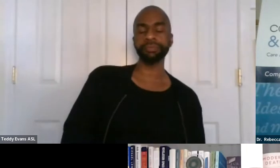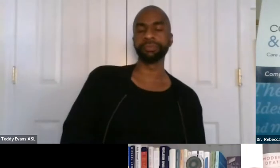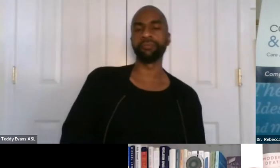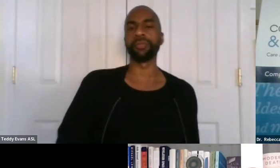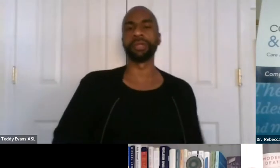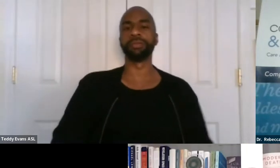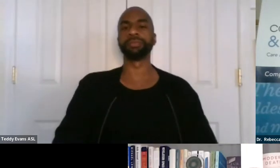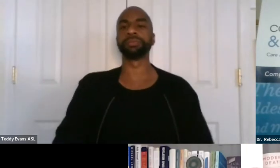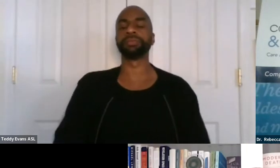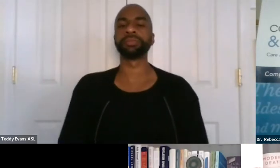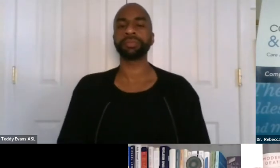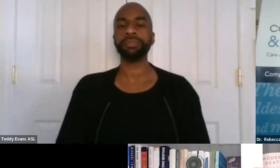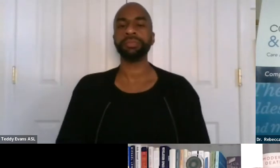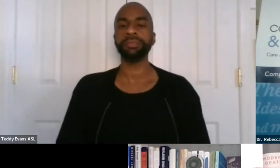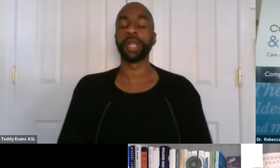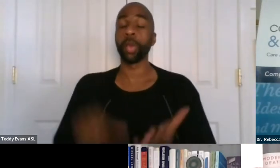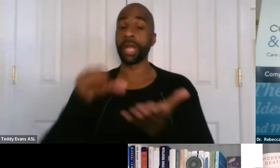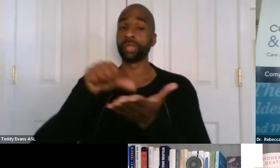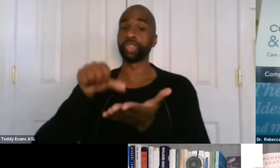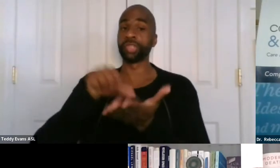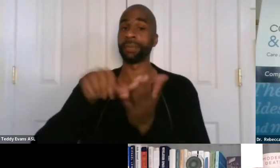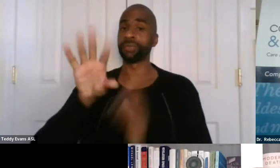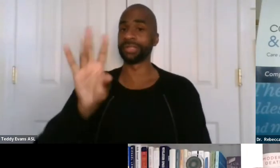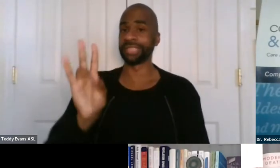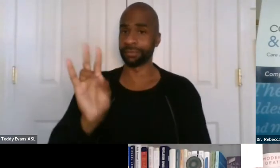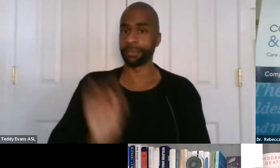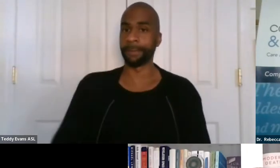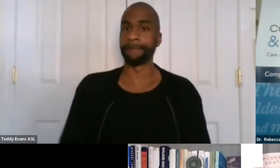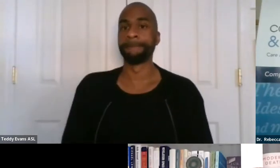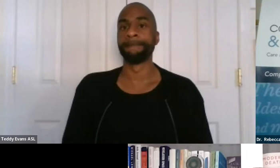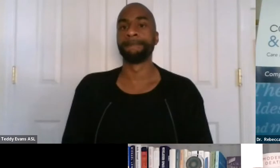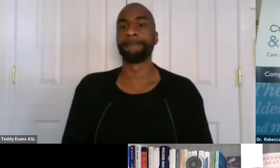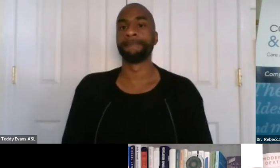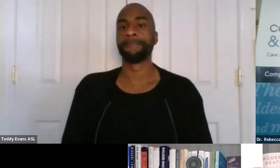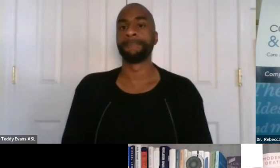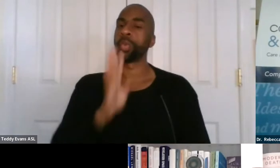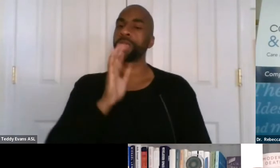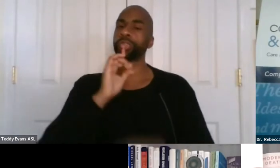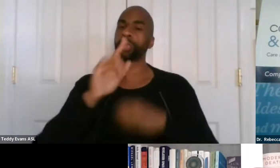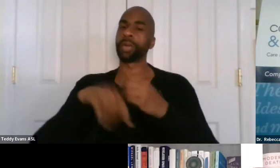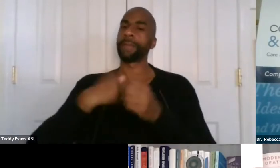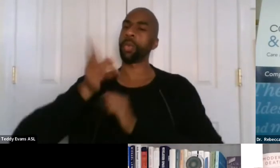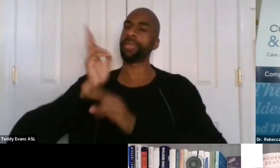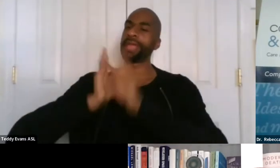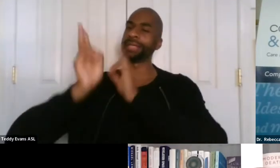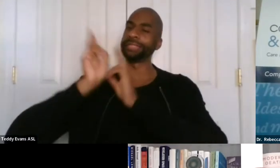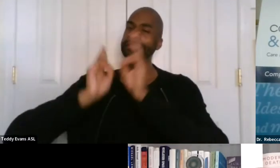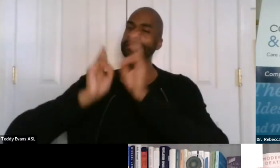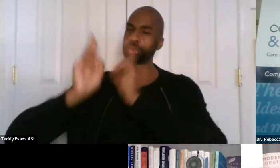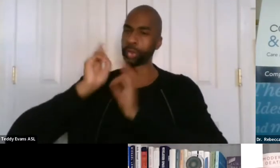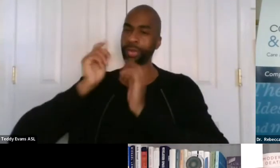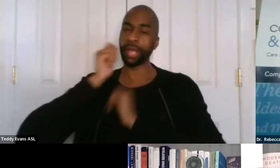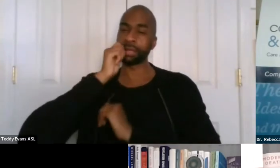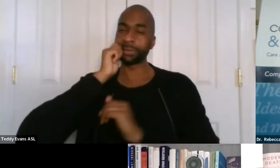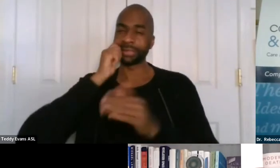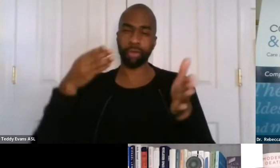But in chapter seven, you really talk about the history of racism in medicine